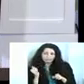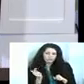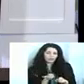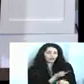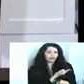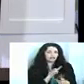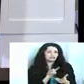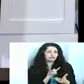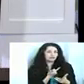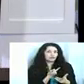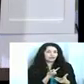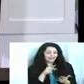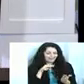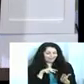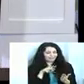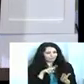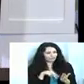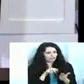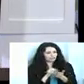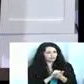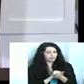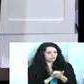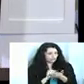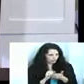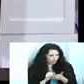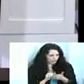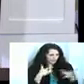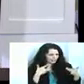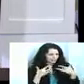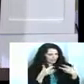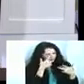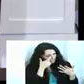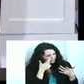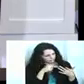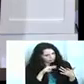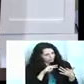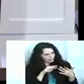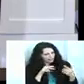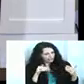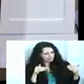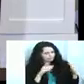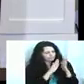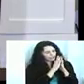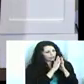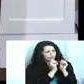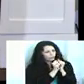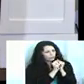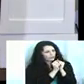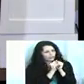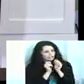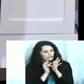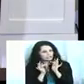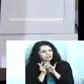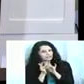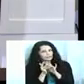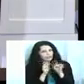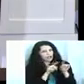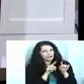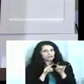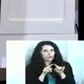excites me about this scripture is not just that encounter with Jesus, but what happened next. You